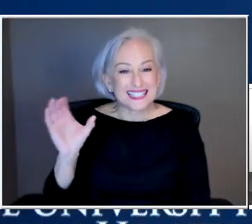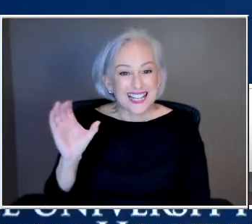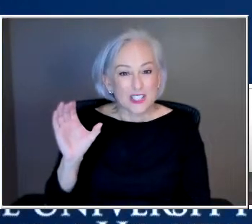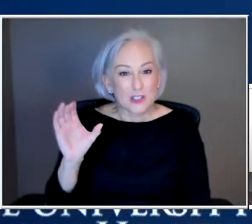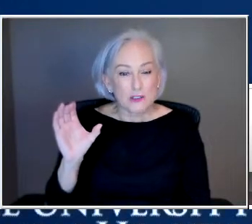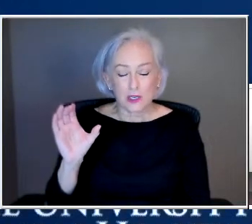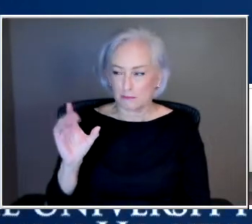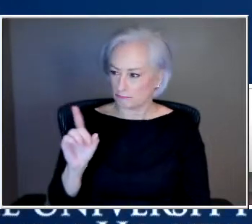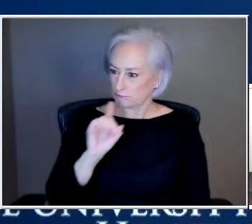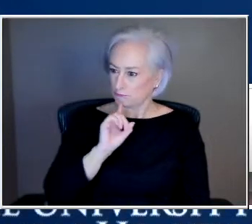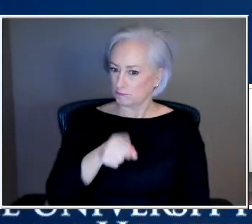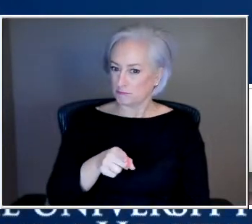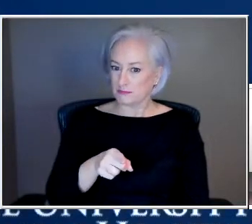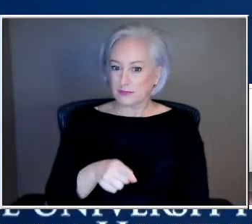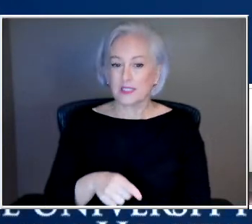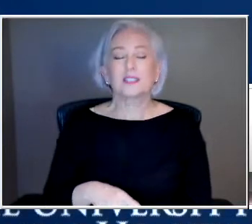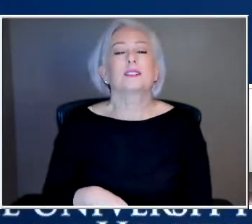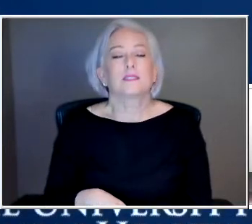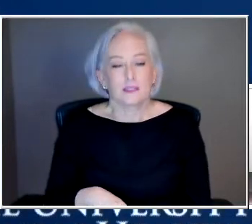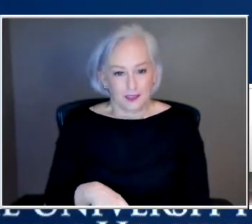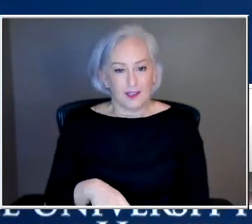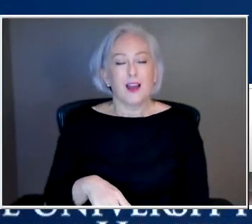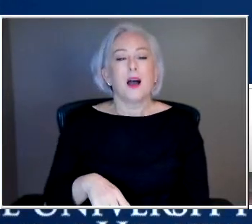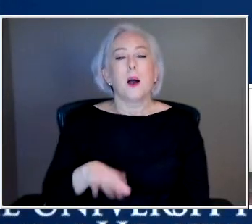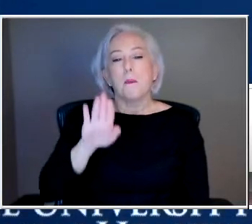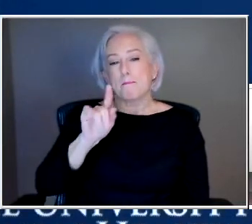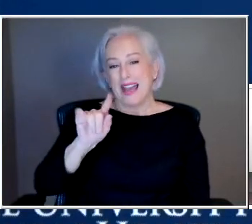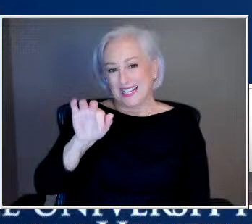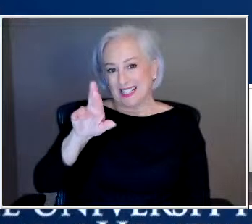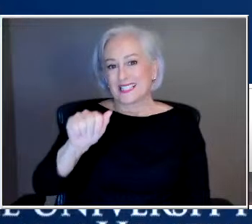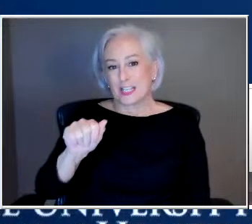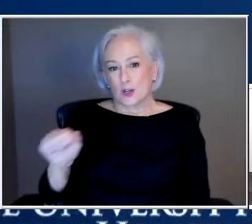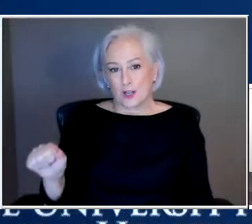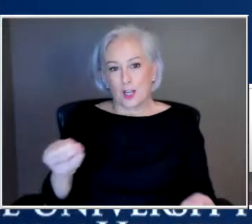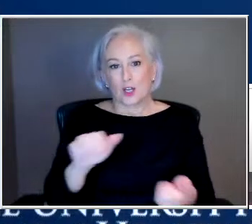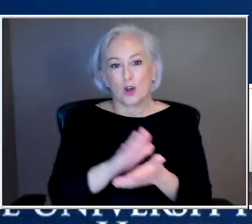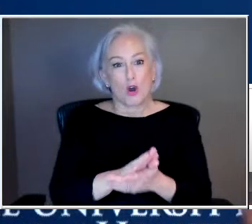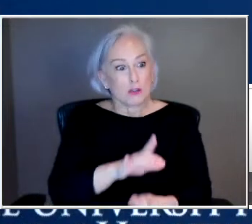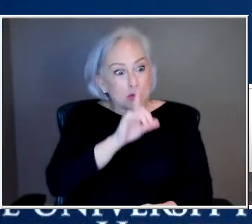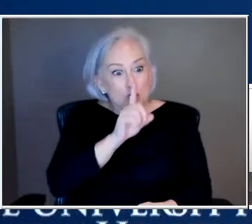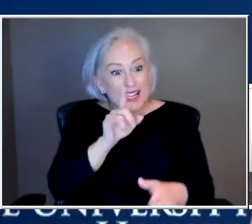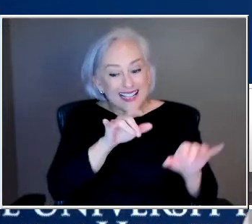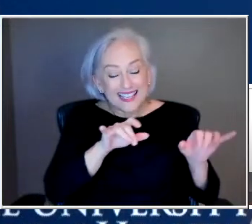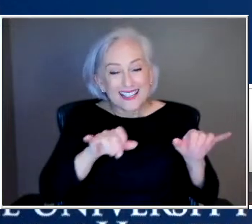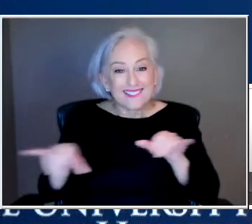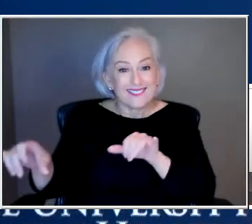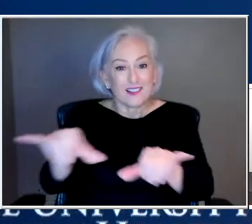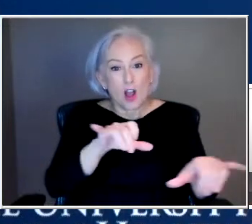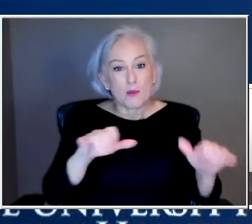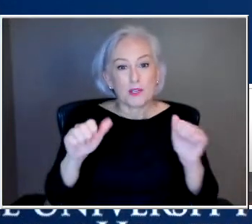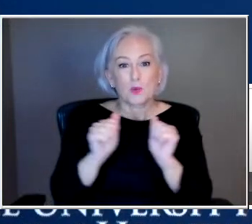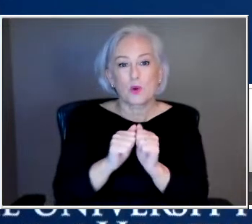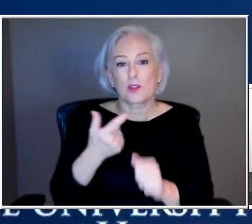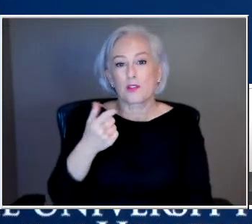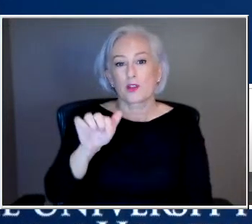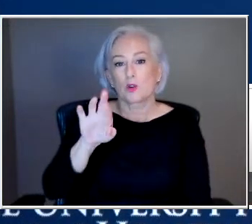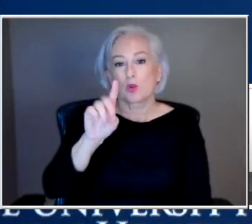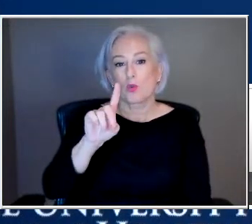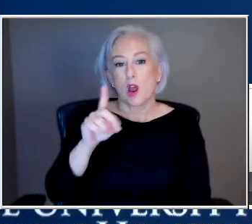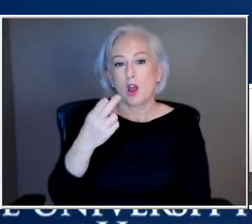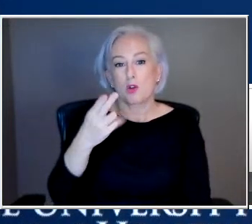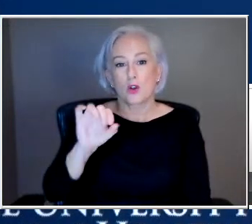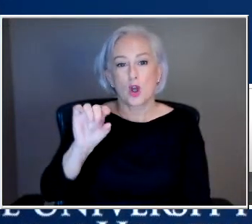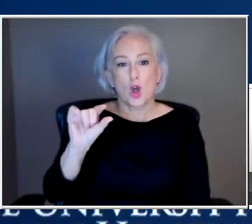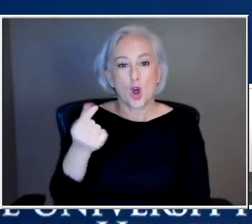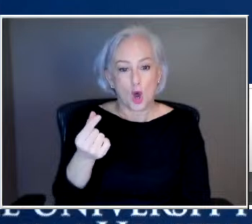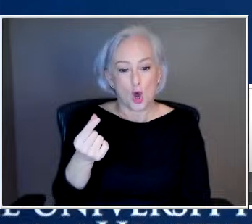called Yersinia pestis. It is actually very common out in the groundhog community, way out in western Kansas. We also know that there are